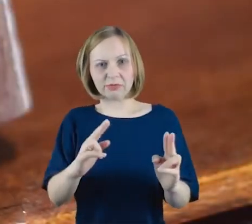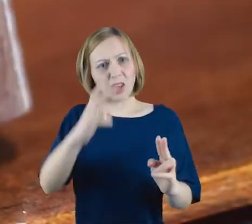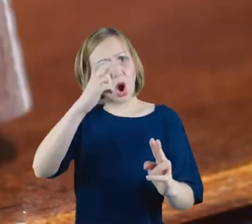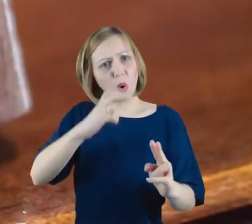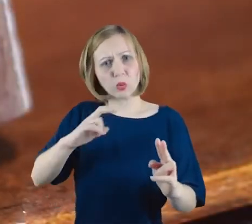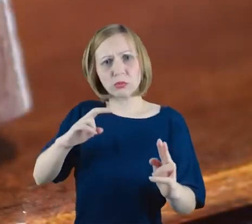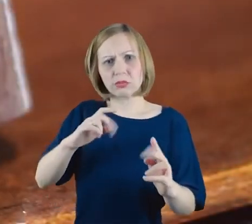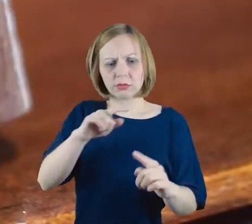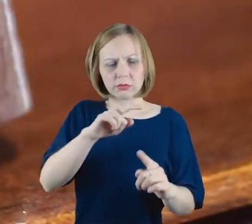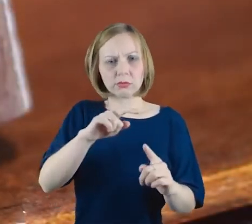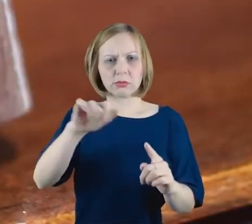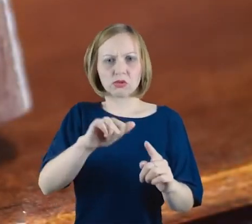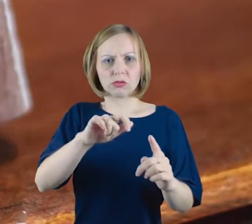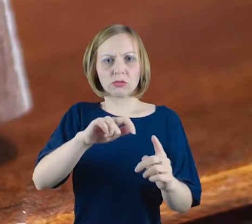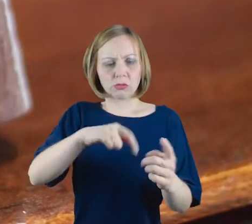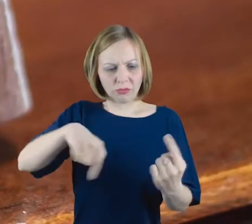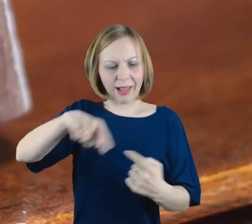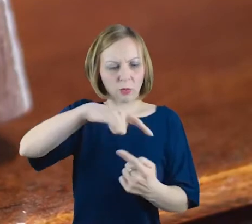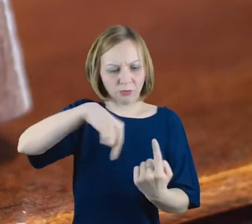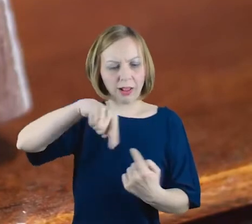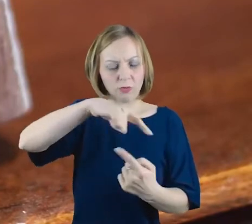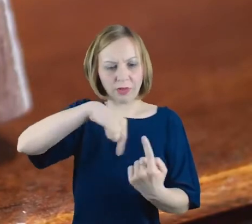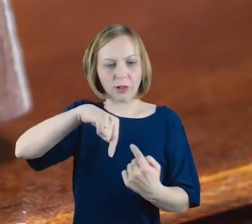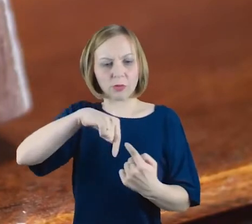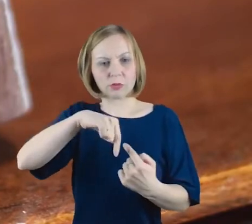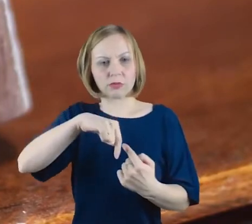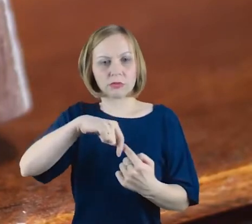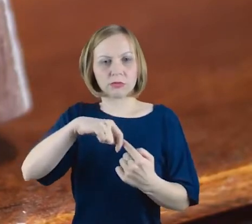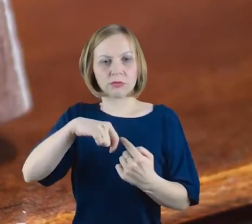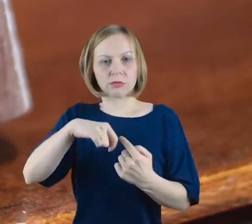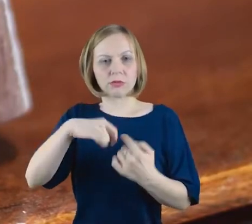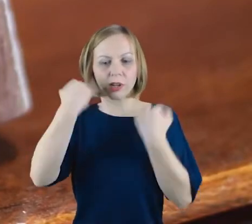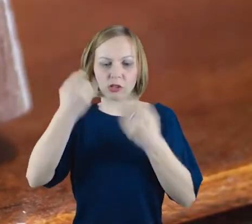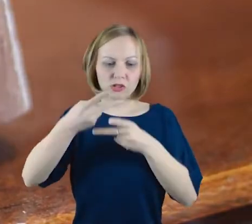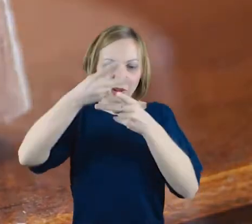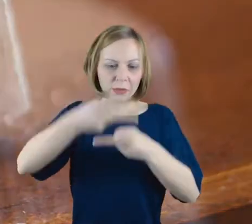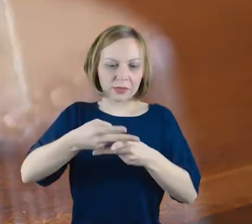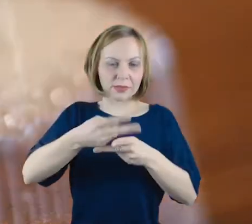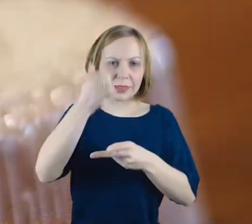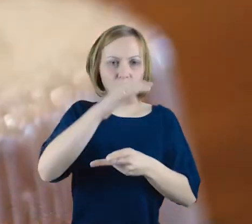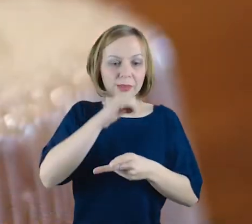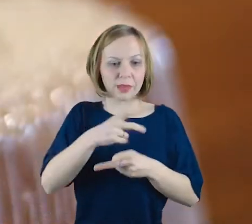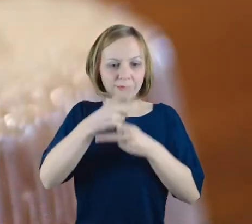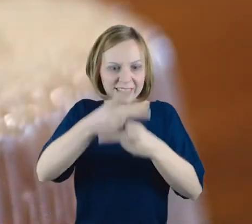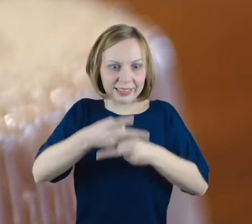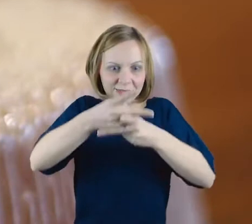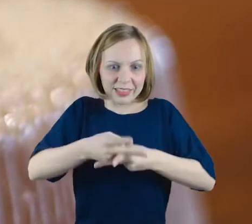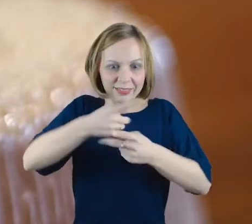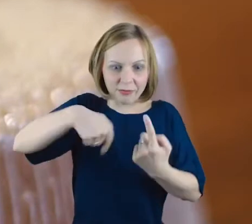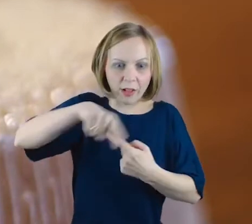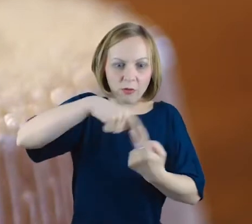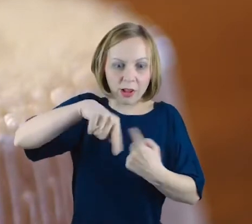men are meant to go round and round in a circle, sort of endlessly visiting the little family in the stable. But by now, one